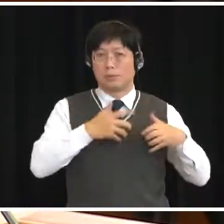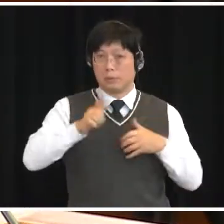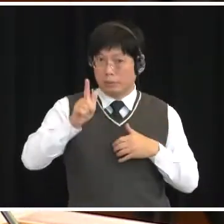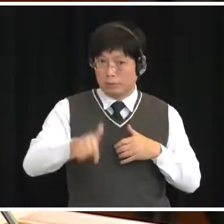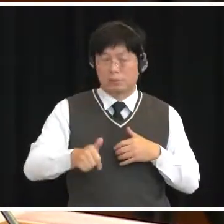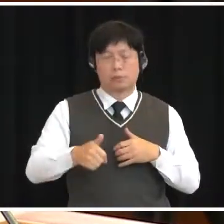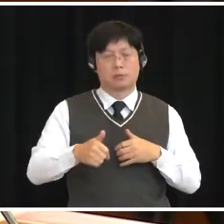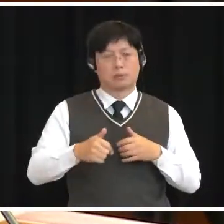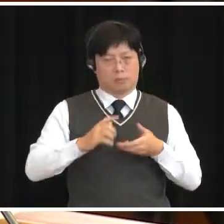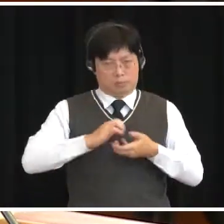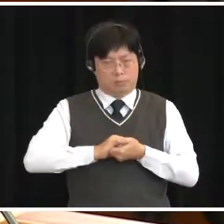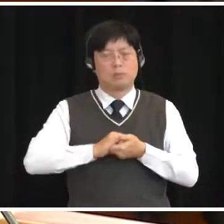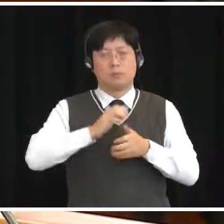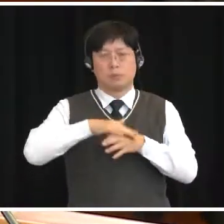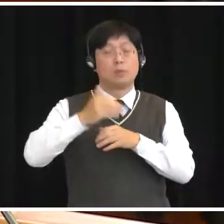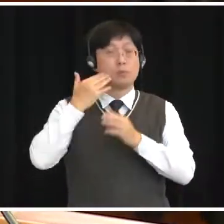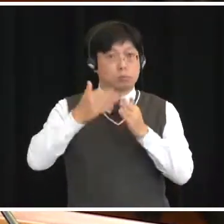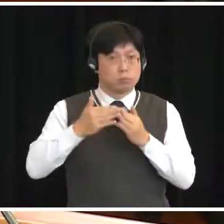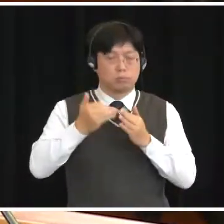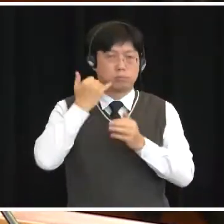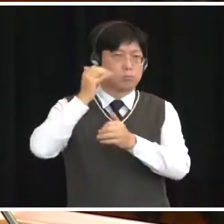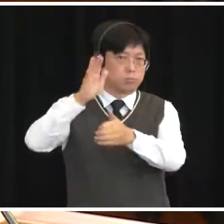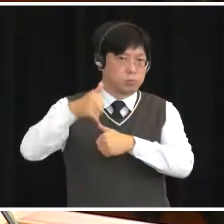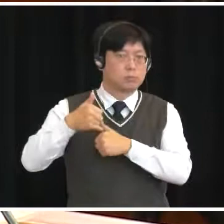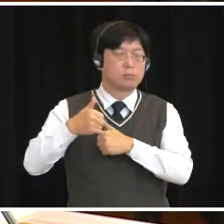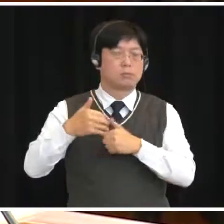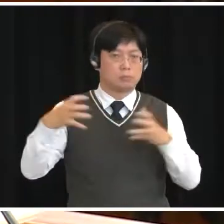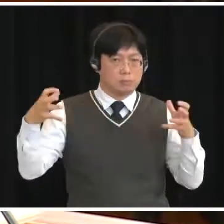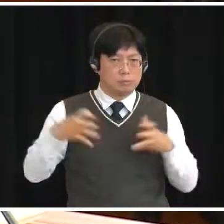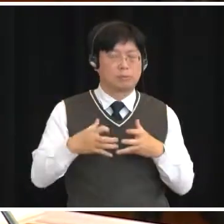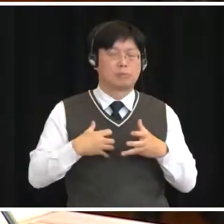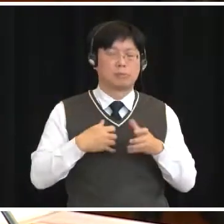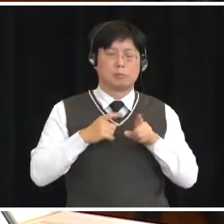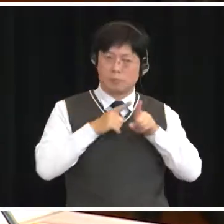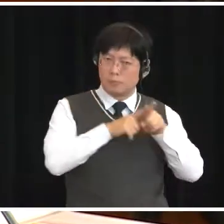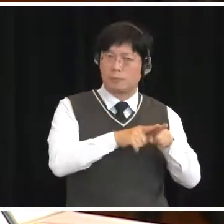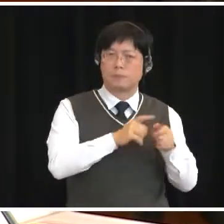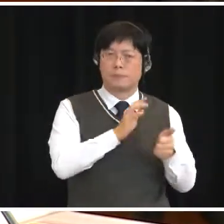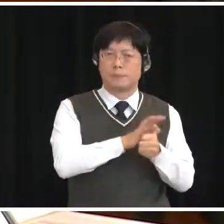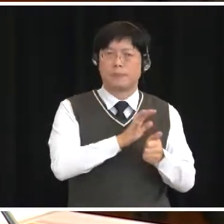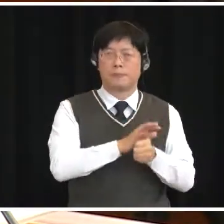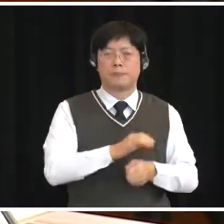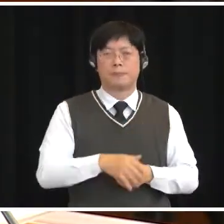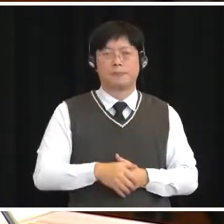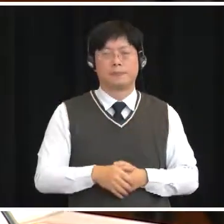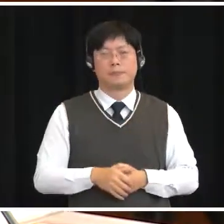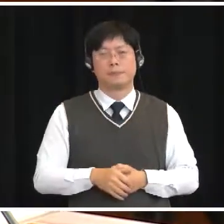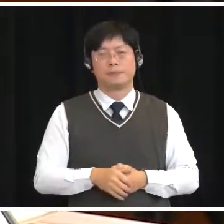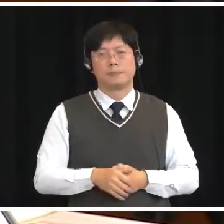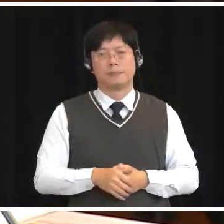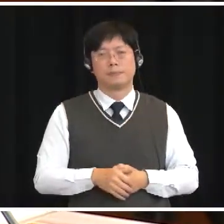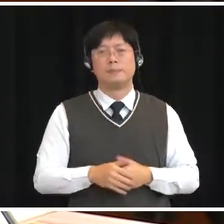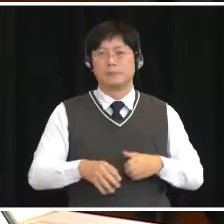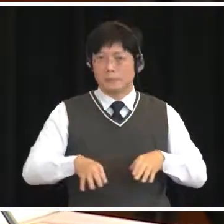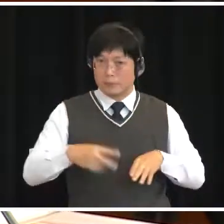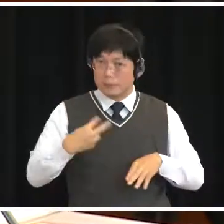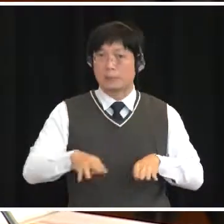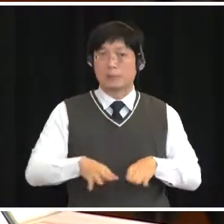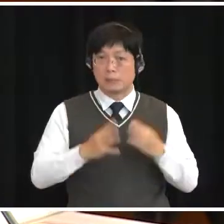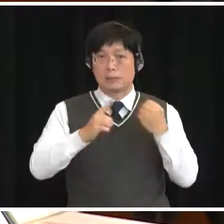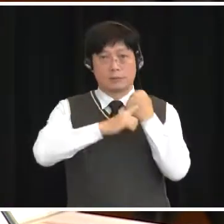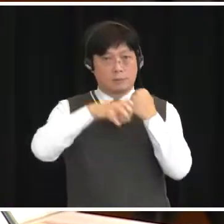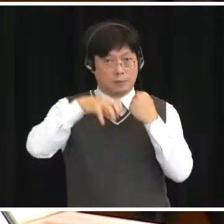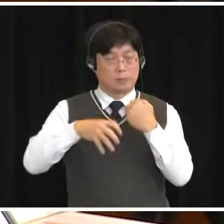psychologists, clinical psychologists, or counselors. They are asked to help to accompany the children